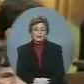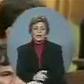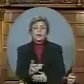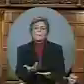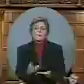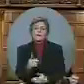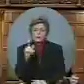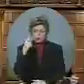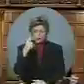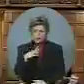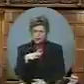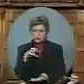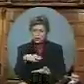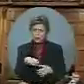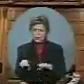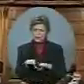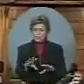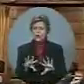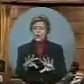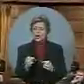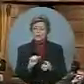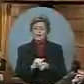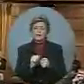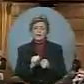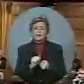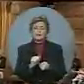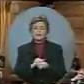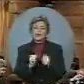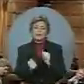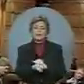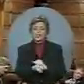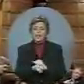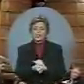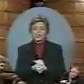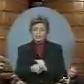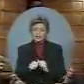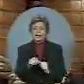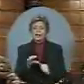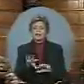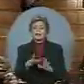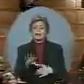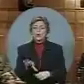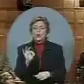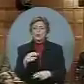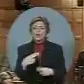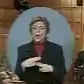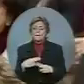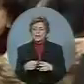succeed? On the Right Honourable the Prime Minister.